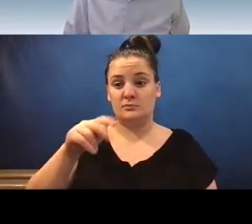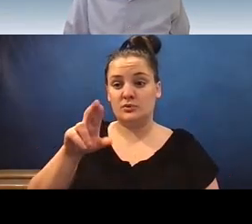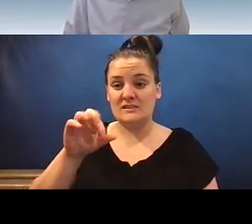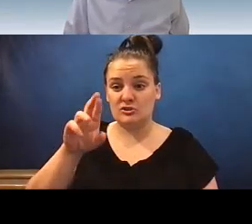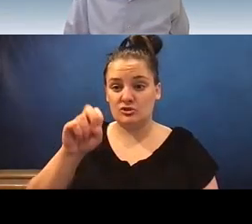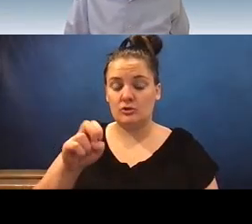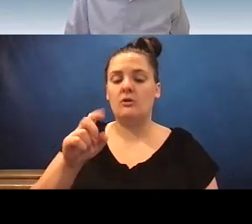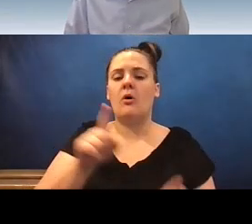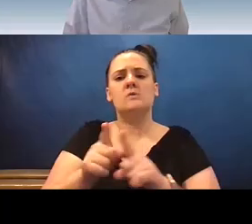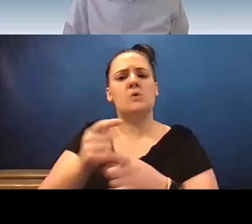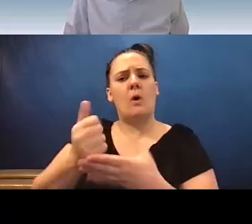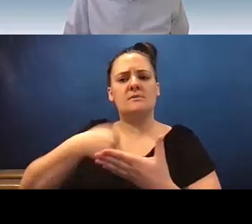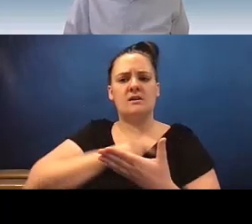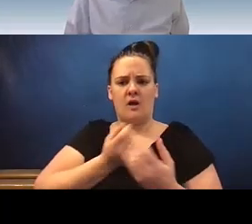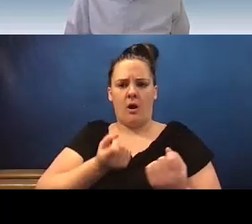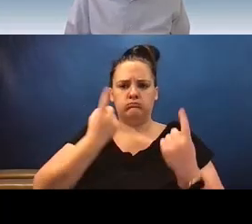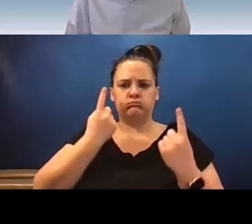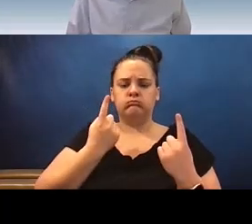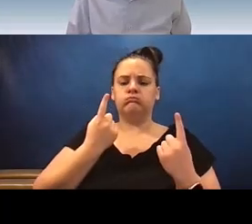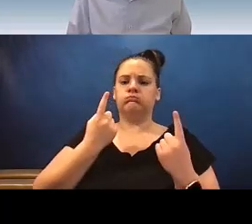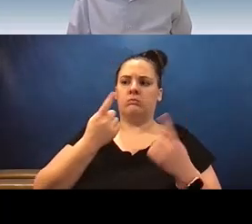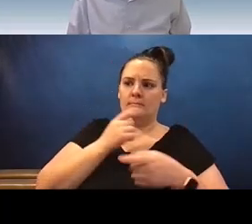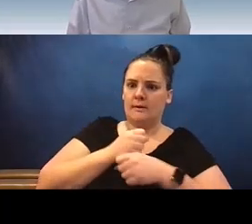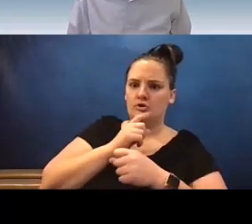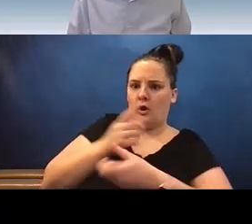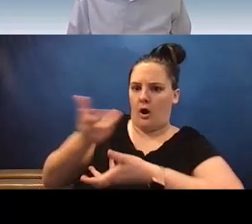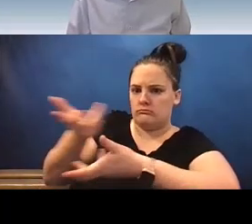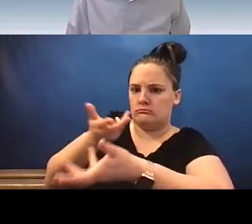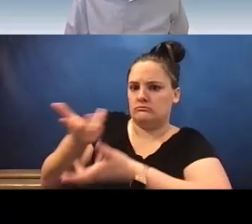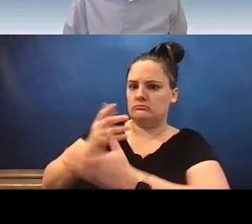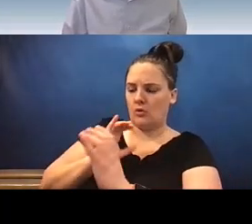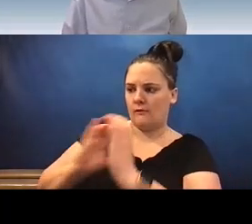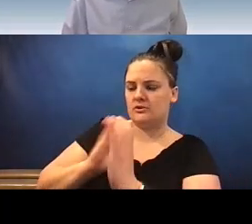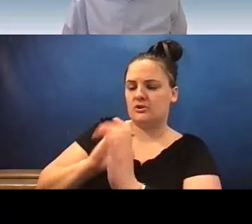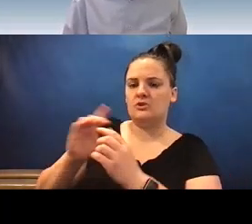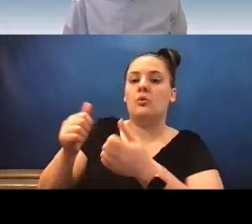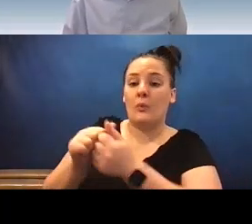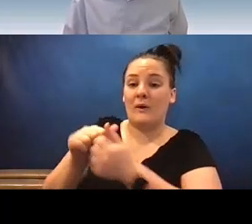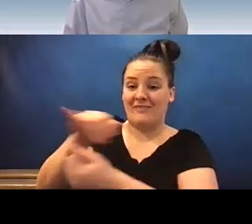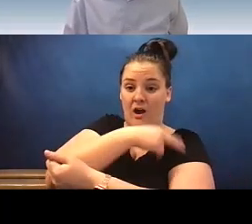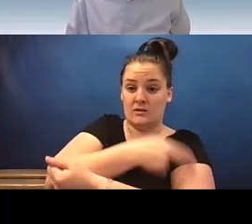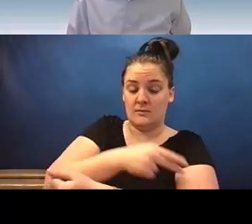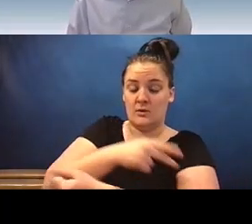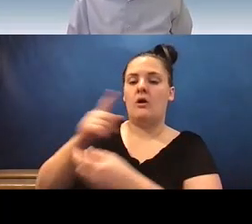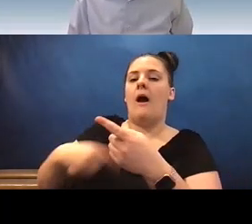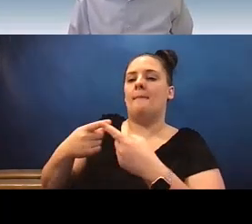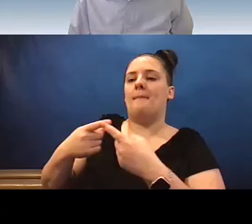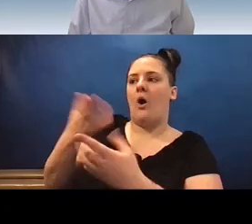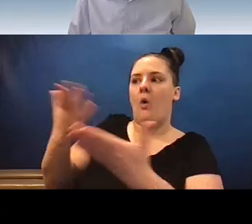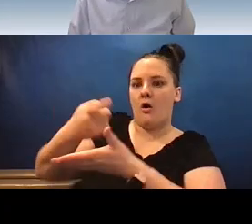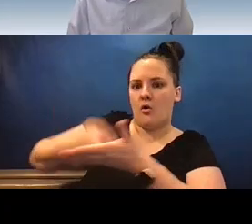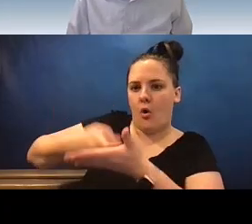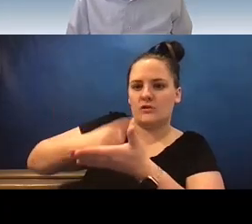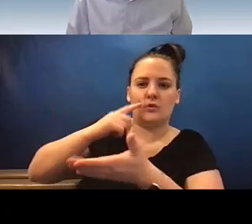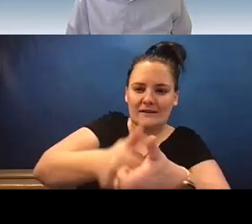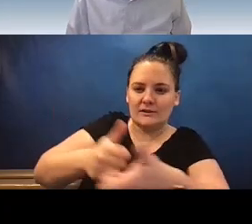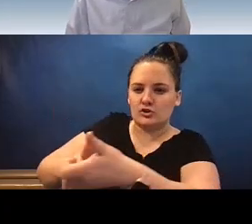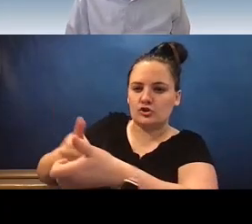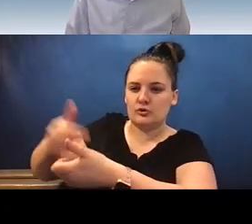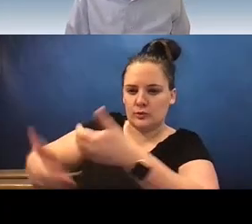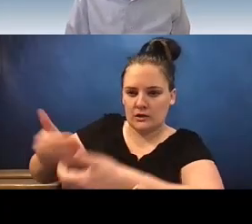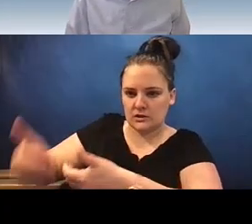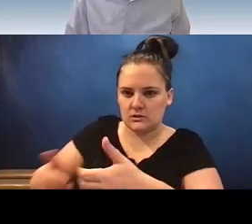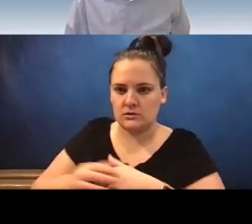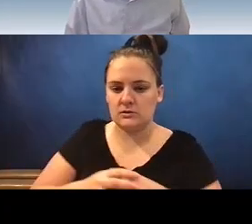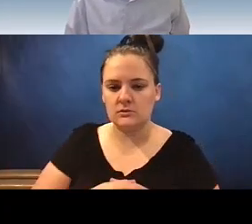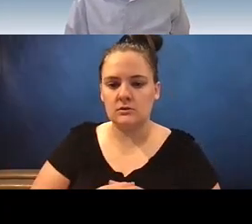productive conversations between communities or employers with hospitals about their prices. This visual from the tool looks at MRI scans. You can see